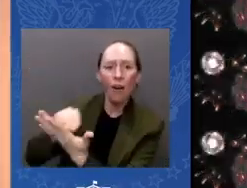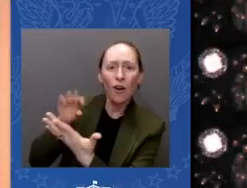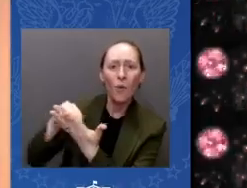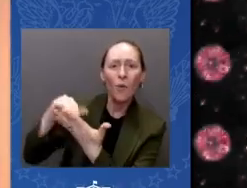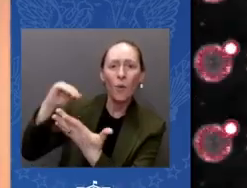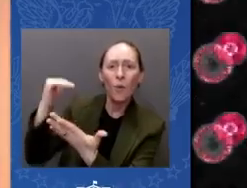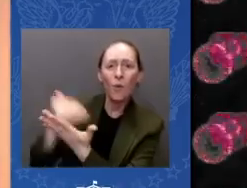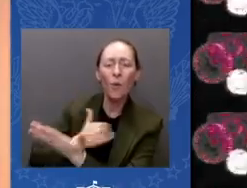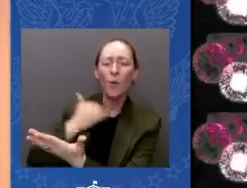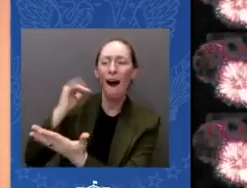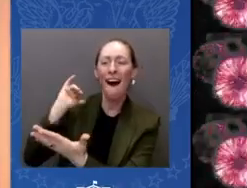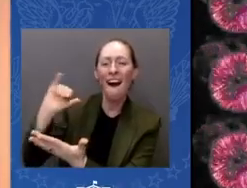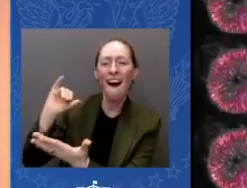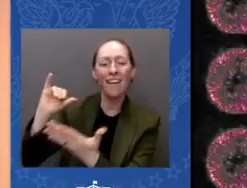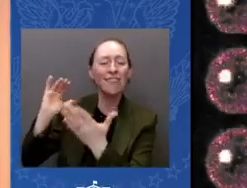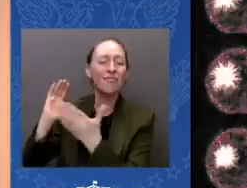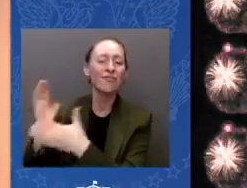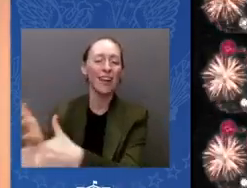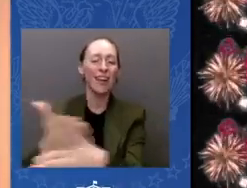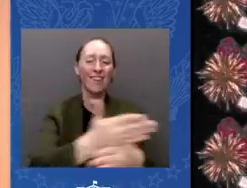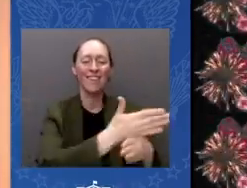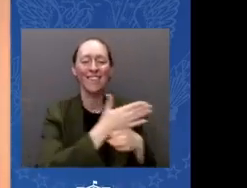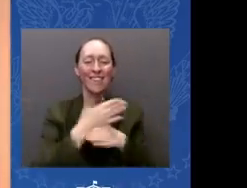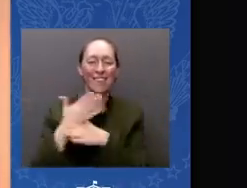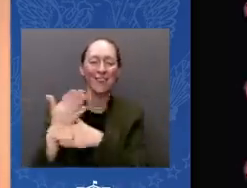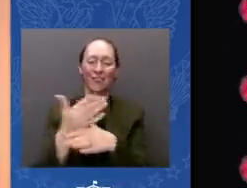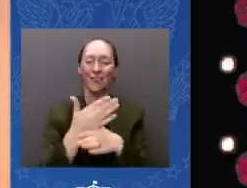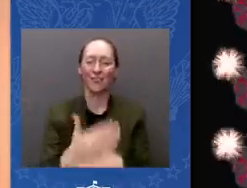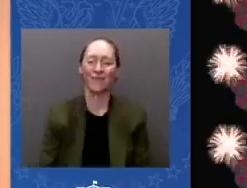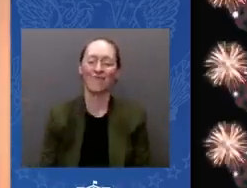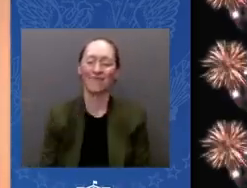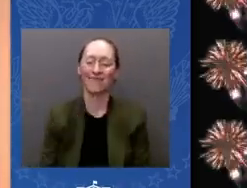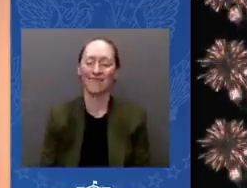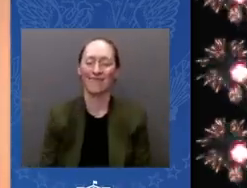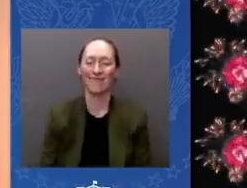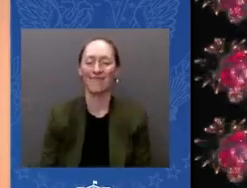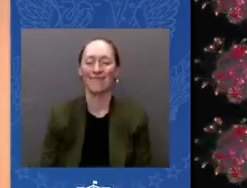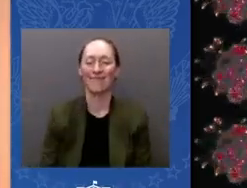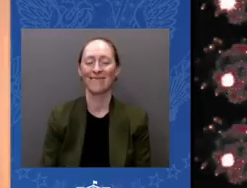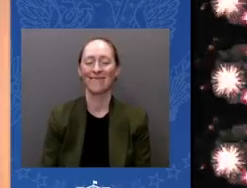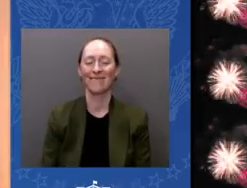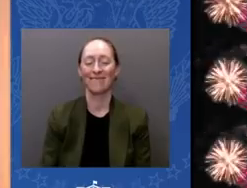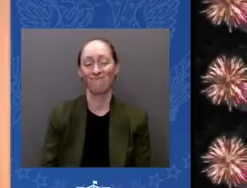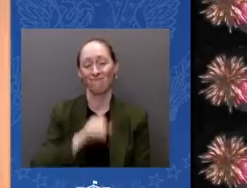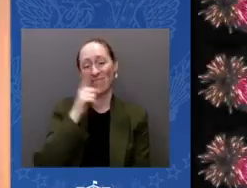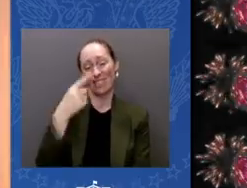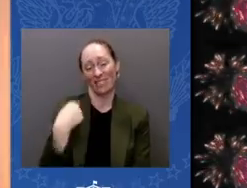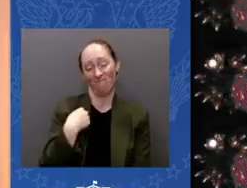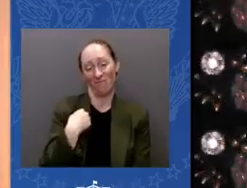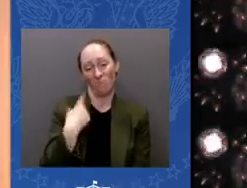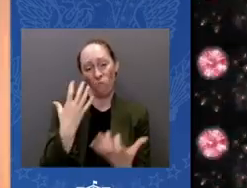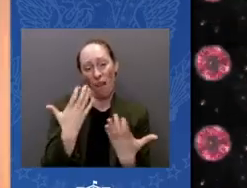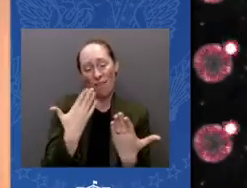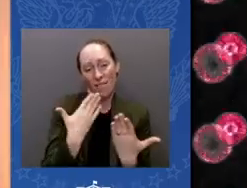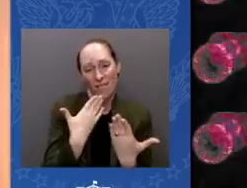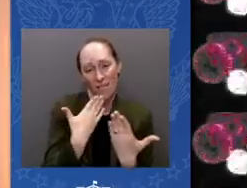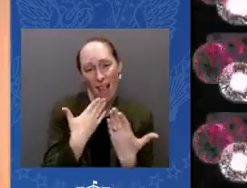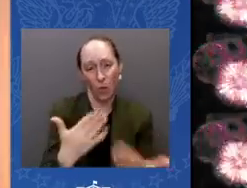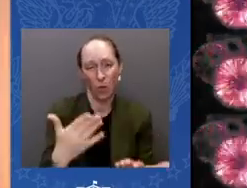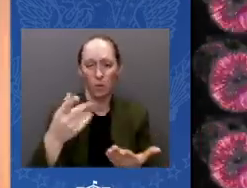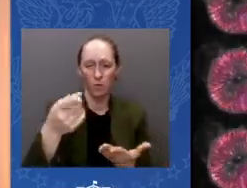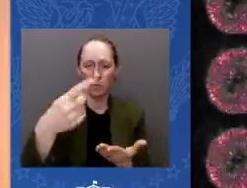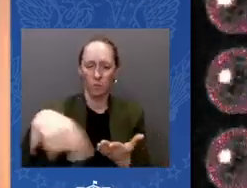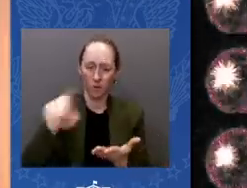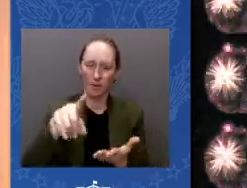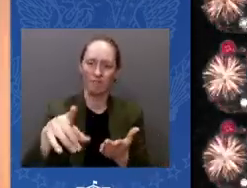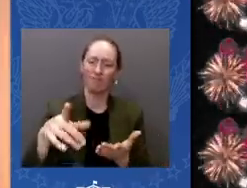life, thank you. Thank you for reflecting the soul of who we are as a nation. And what is a soul? I'm often asked, since I